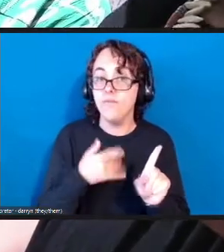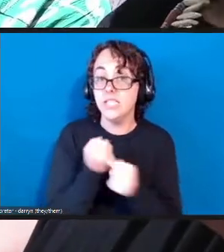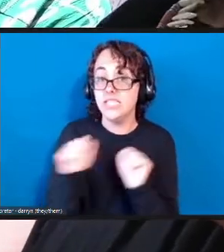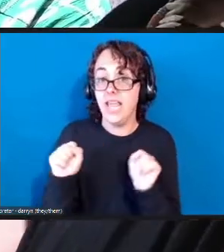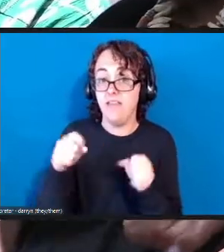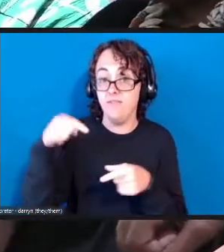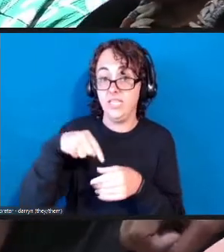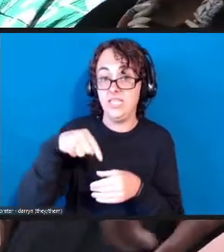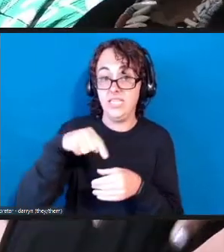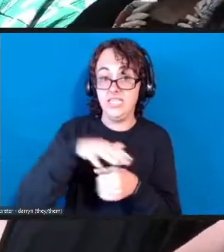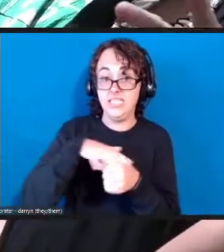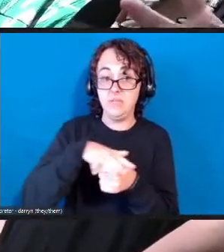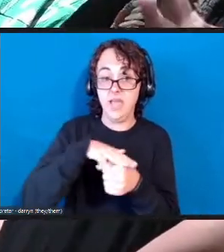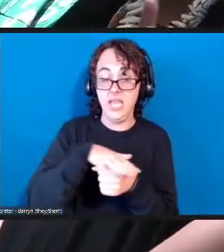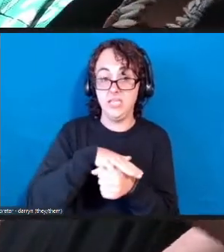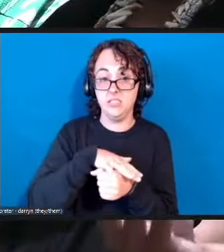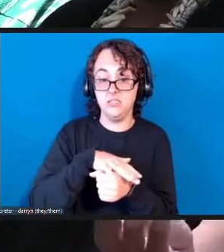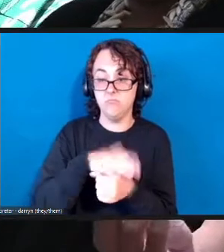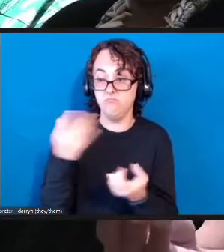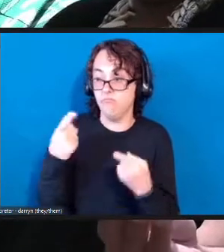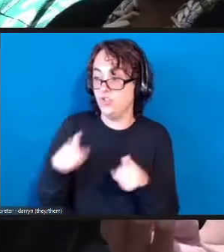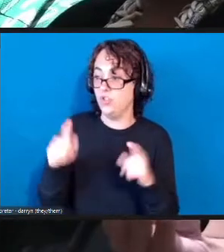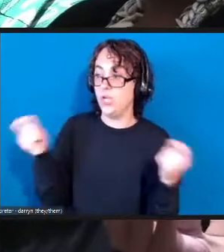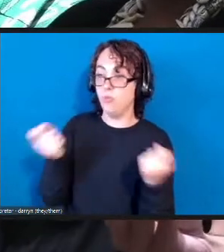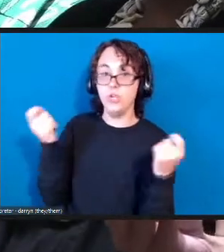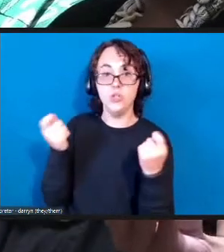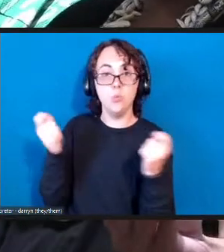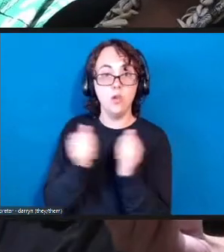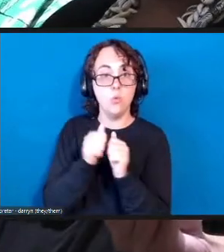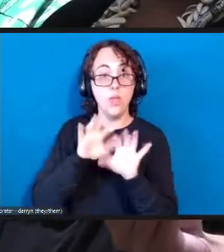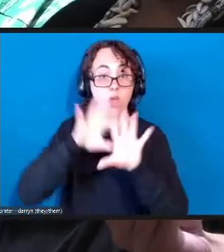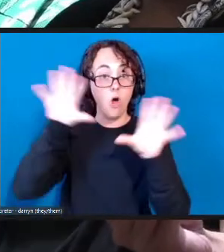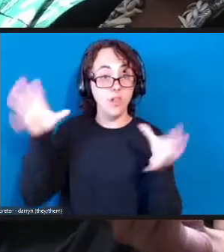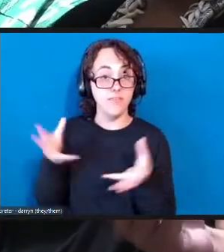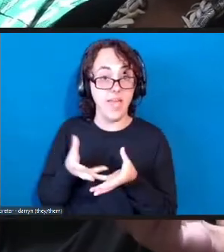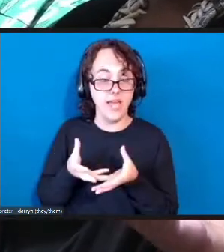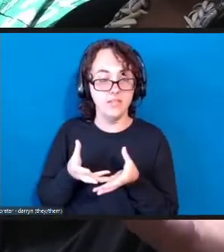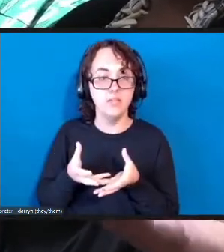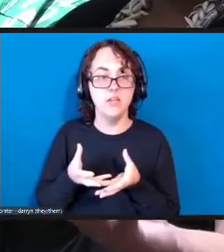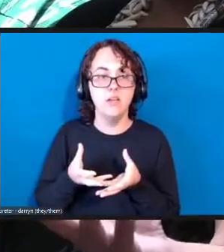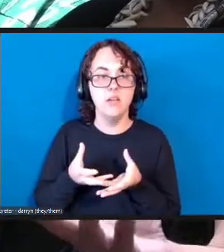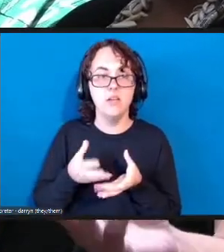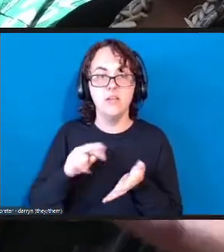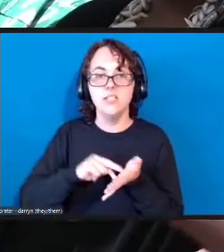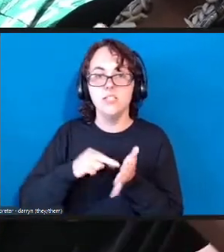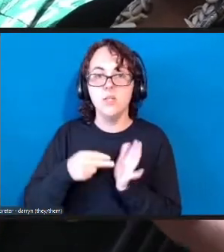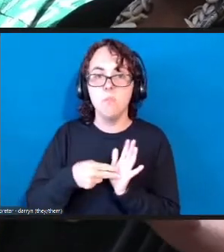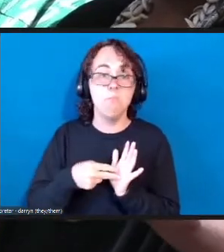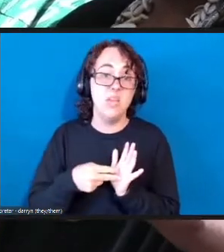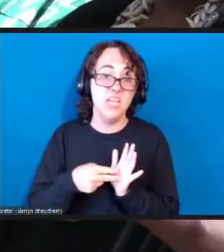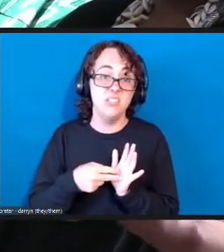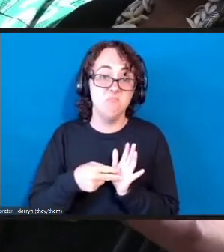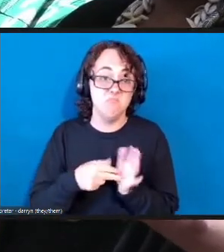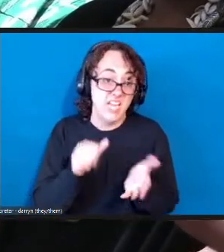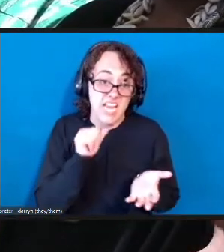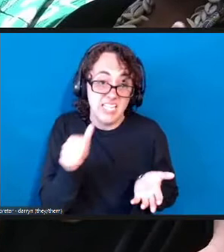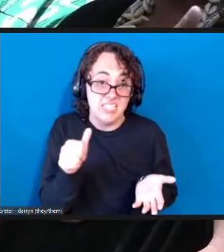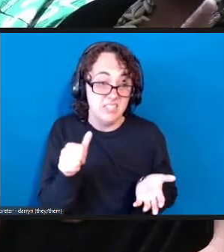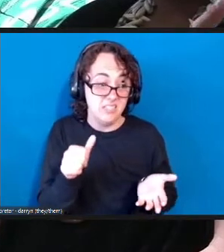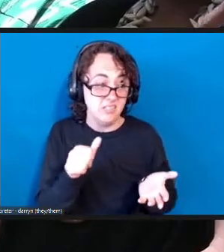space, in a ritual with all of that, it is not necessarily queer, and this is my hot